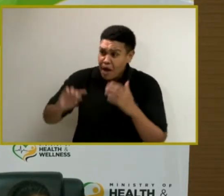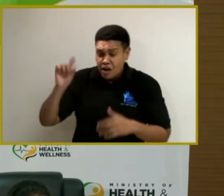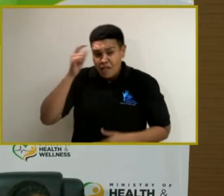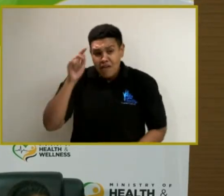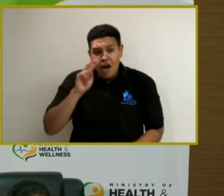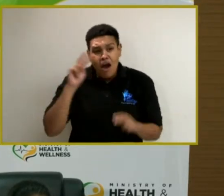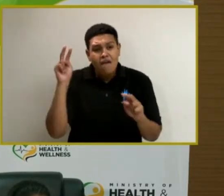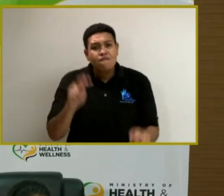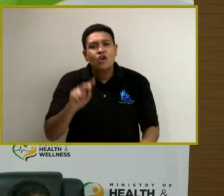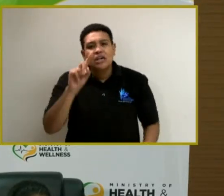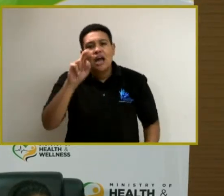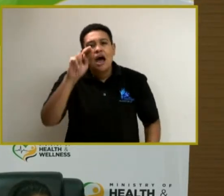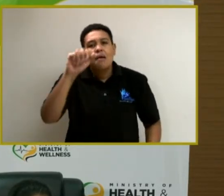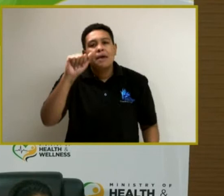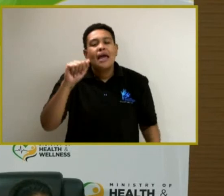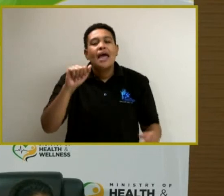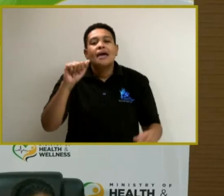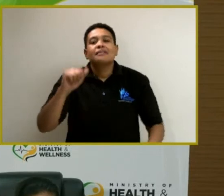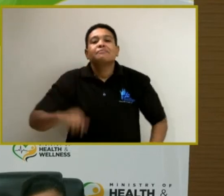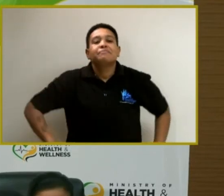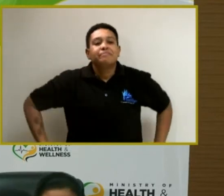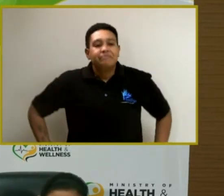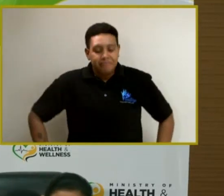the DRMA?